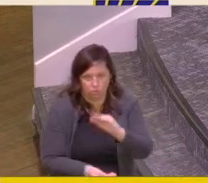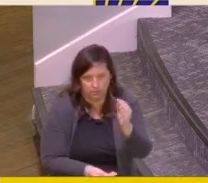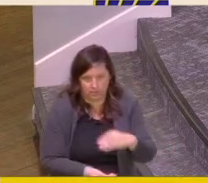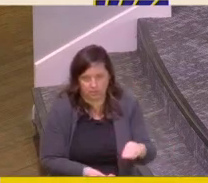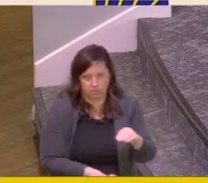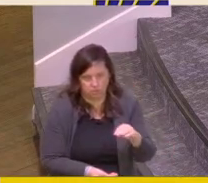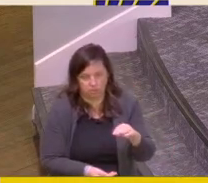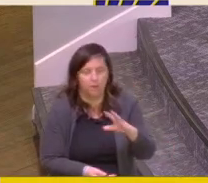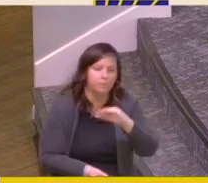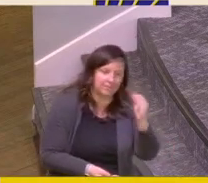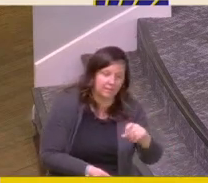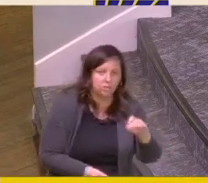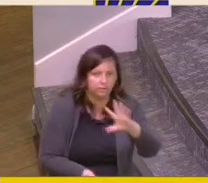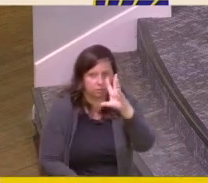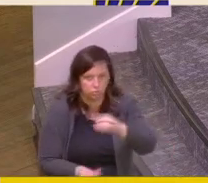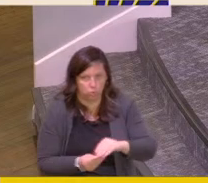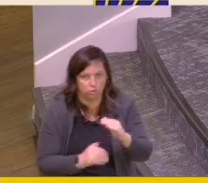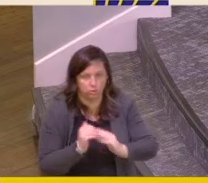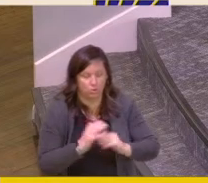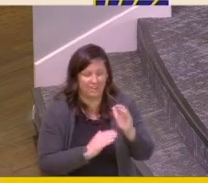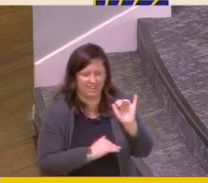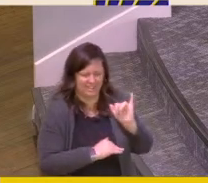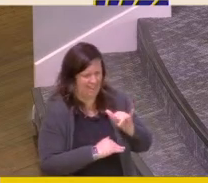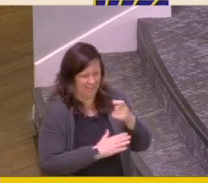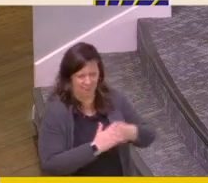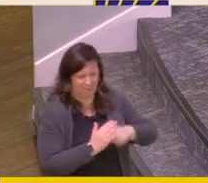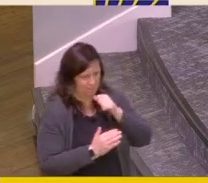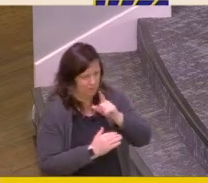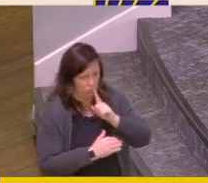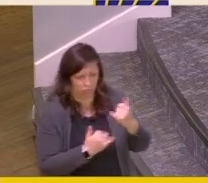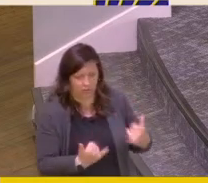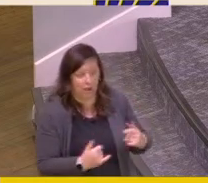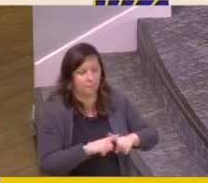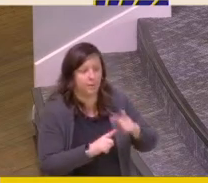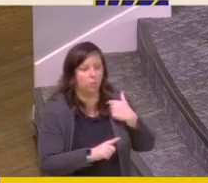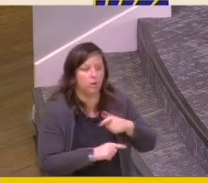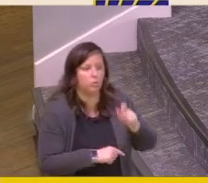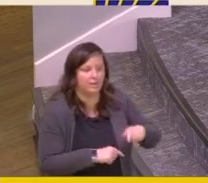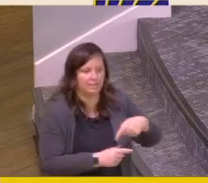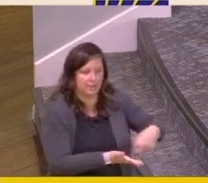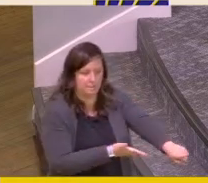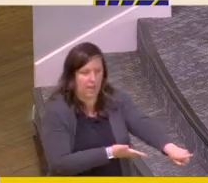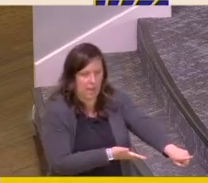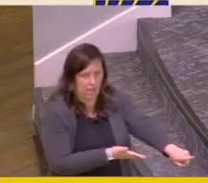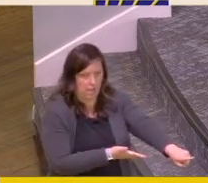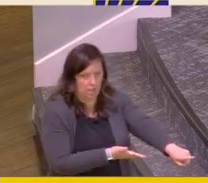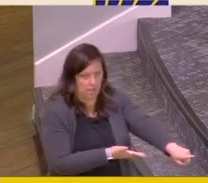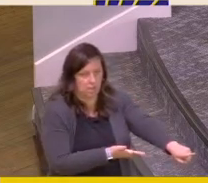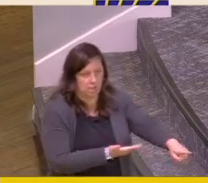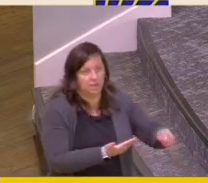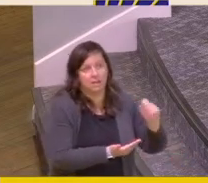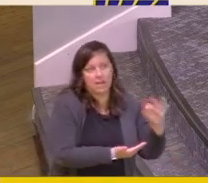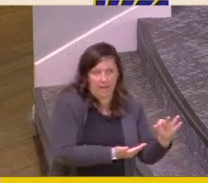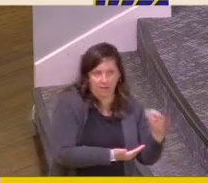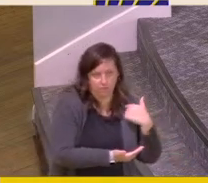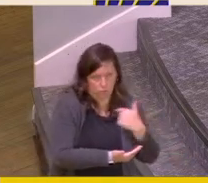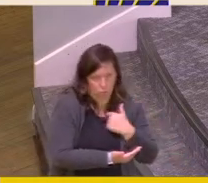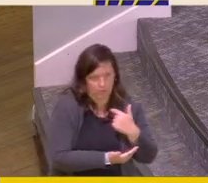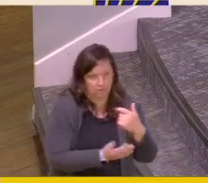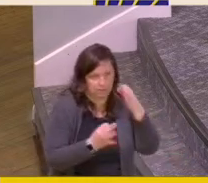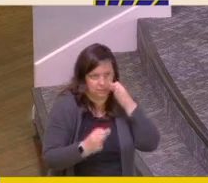don't know those costs at this point, but we would have to pay those costs once we've decided not to move forward.